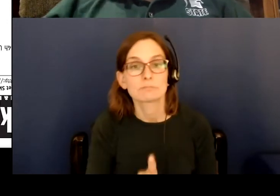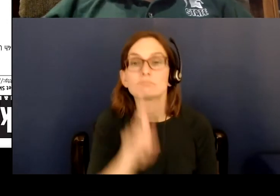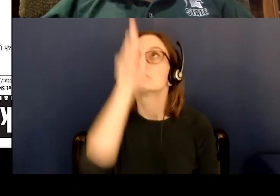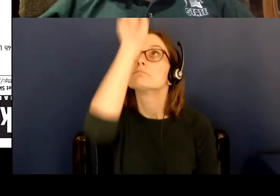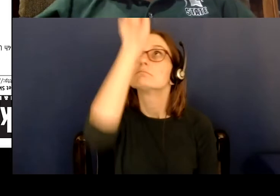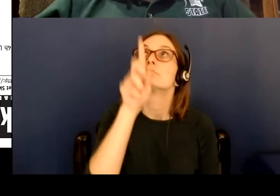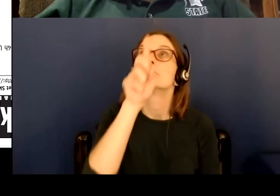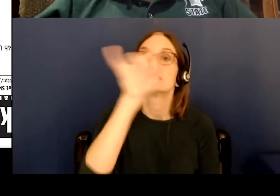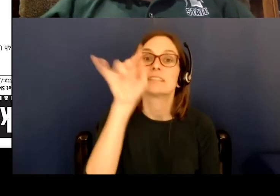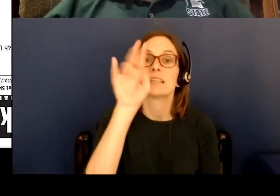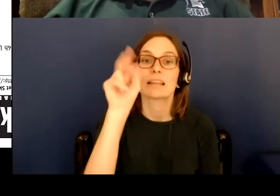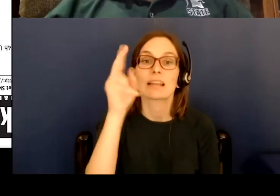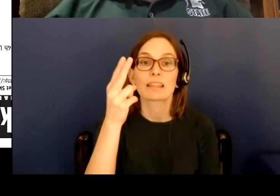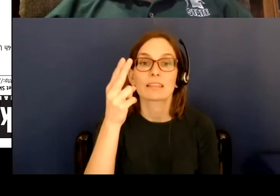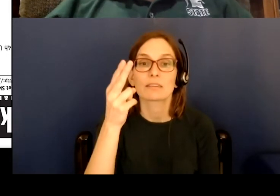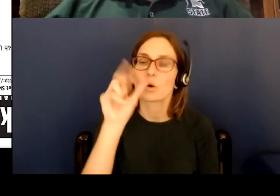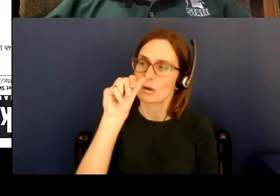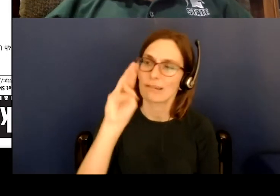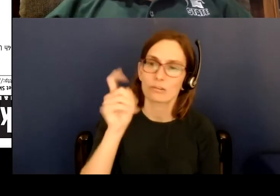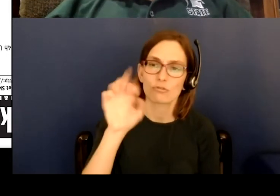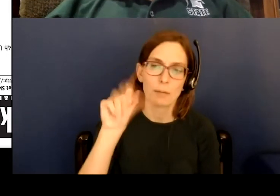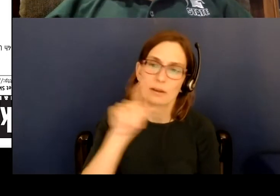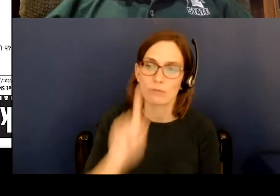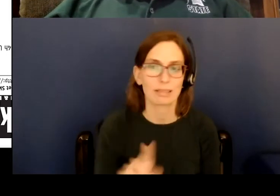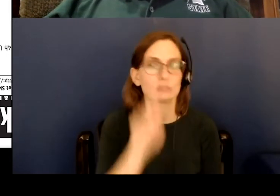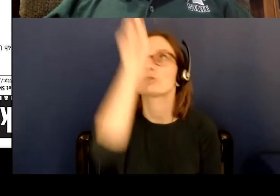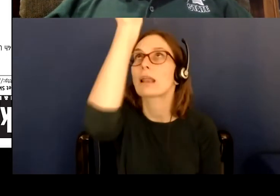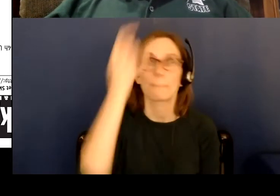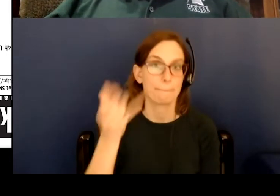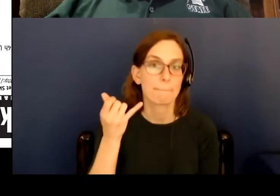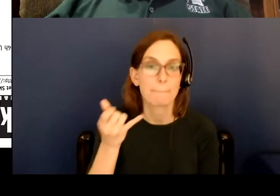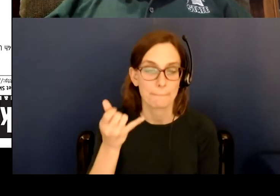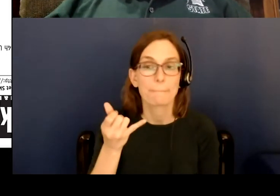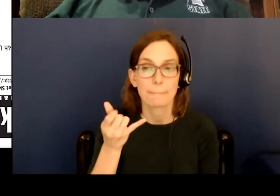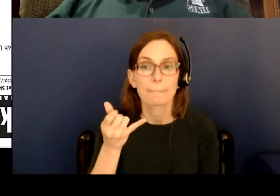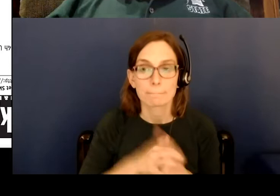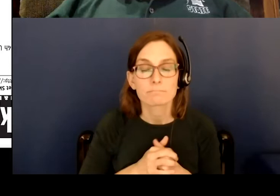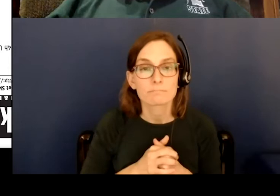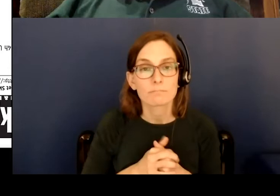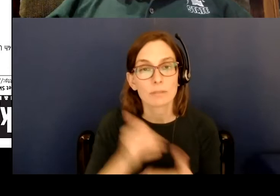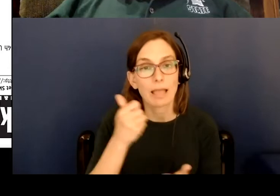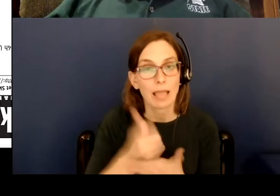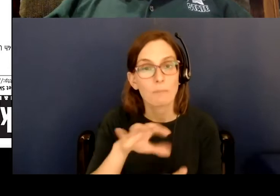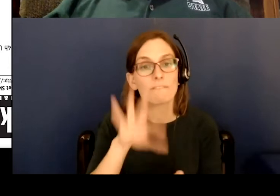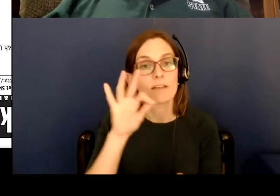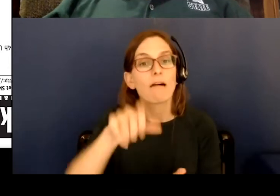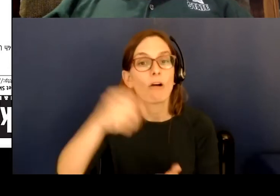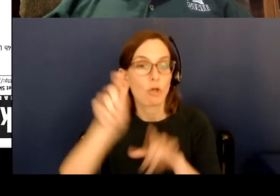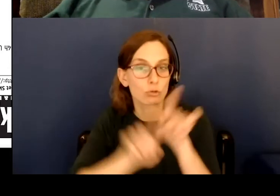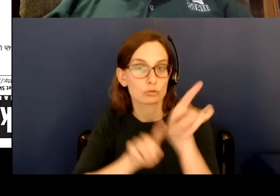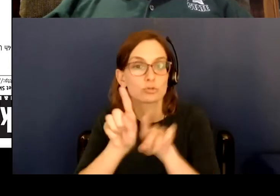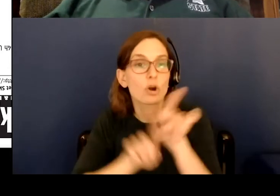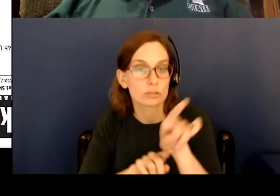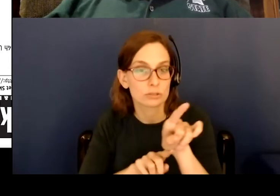notice Andromeda is pretty much directly overhead. I'm going to help you find the other stars. You